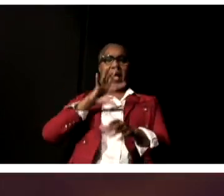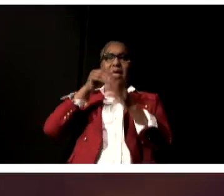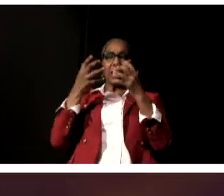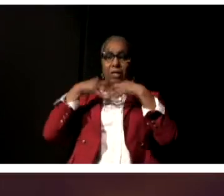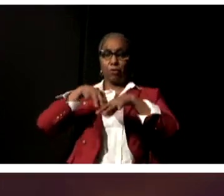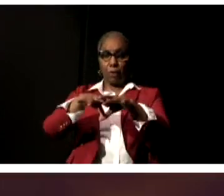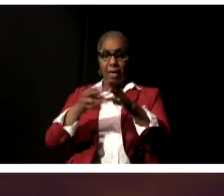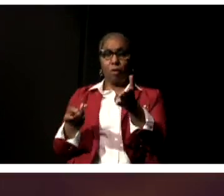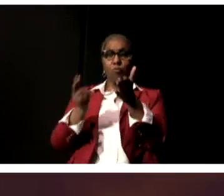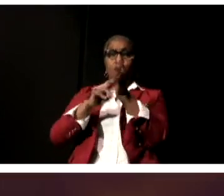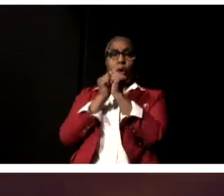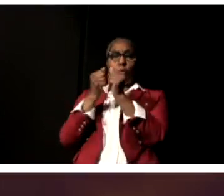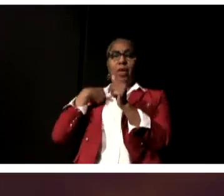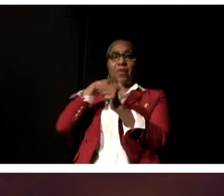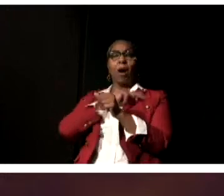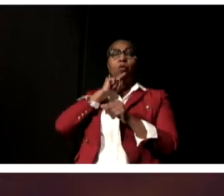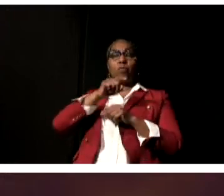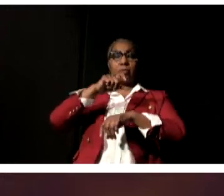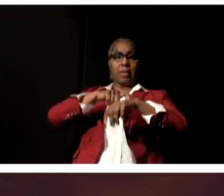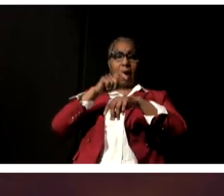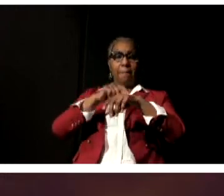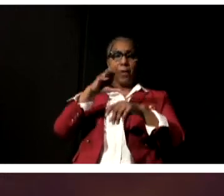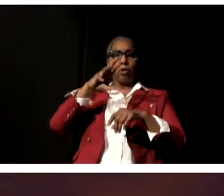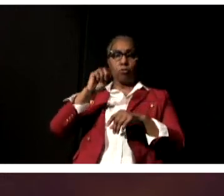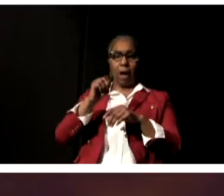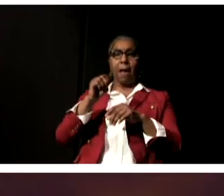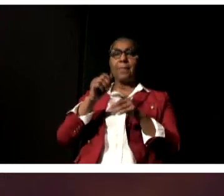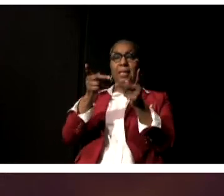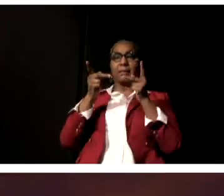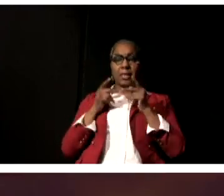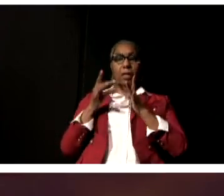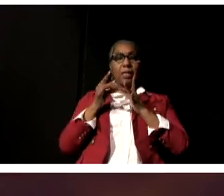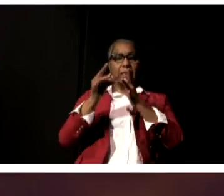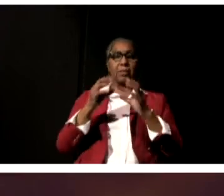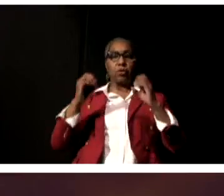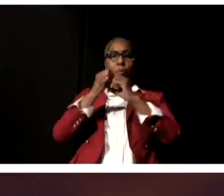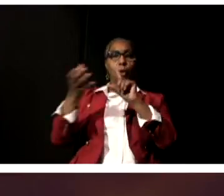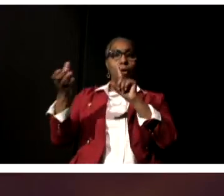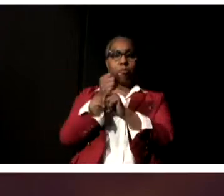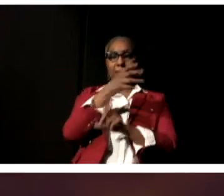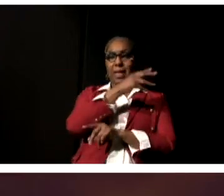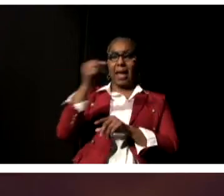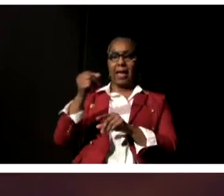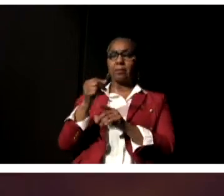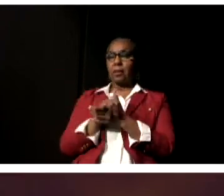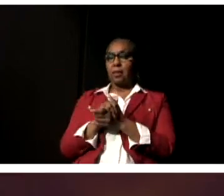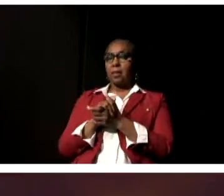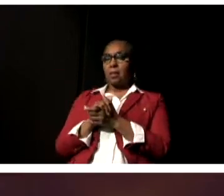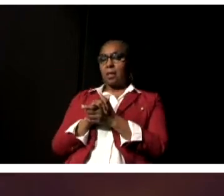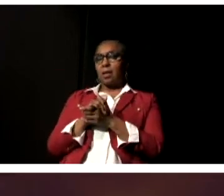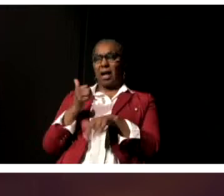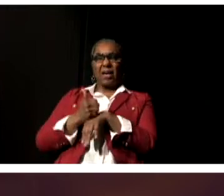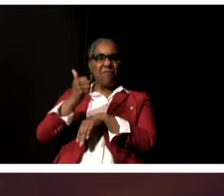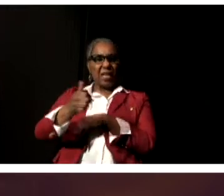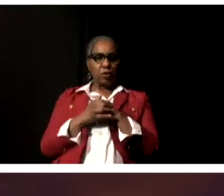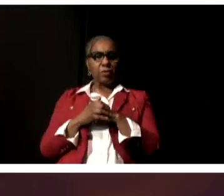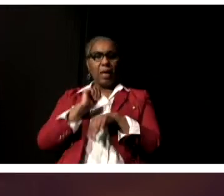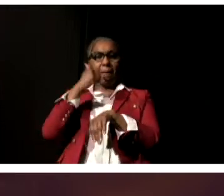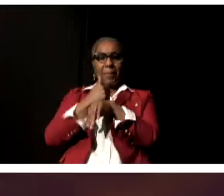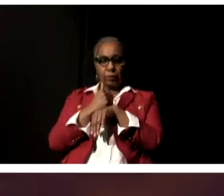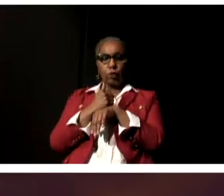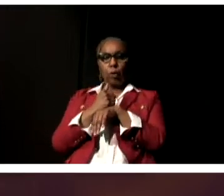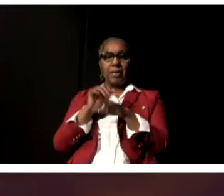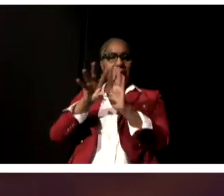or registered with our real-time crime center, leading to more arrests and convictions based on video